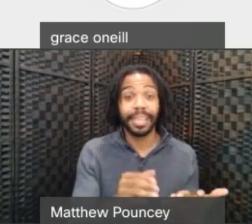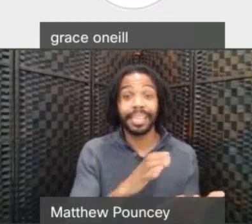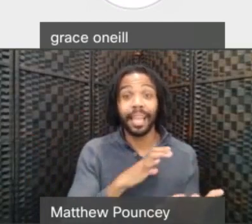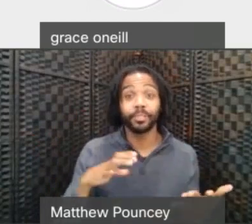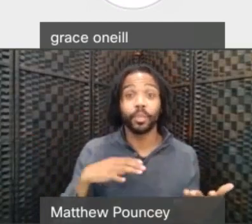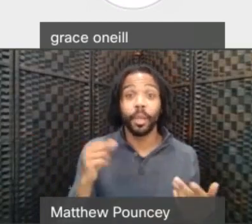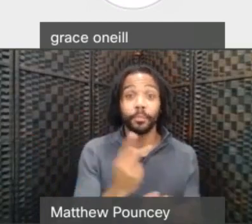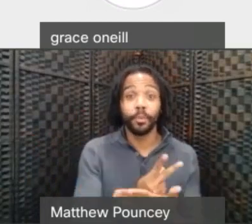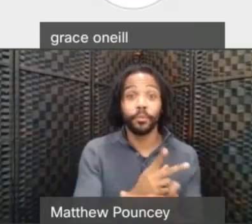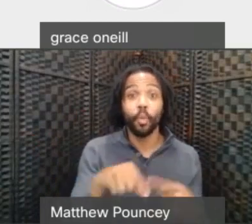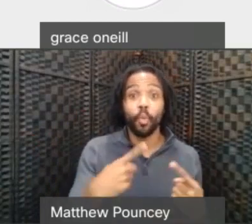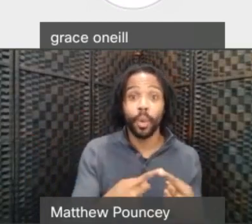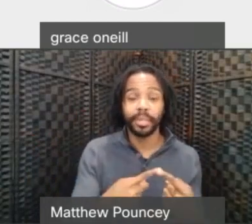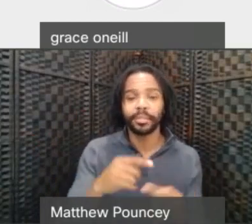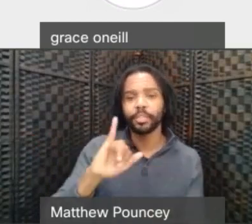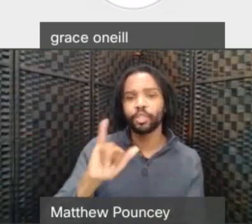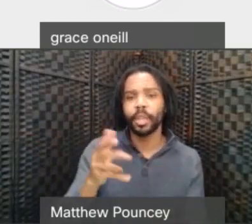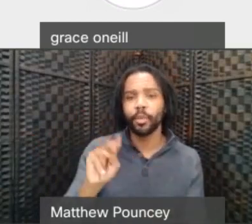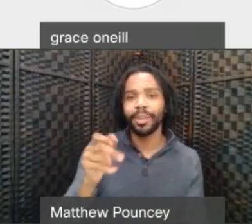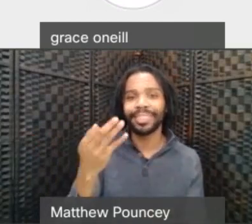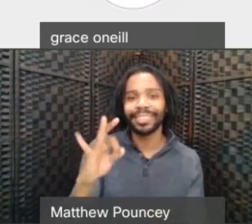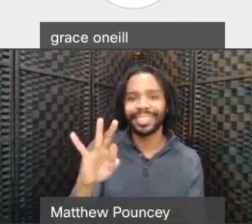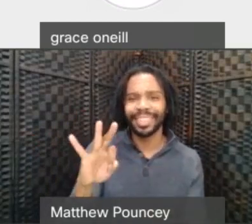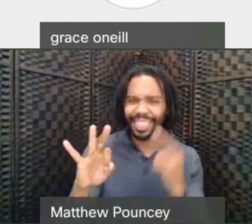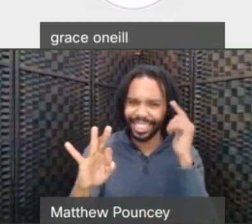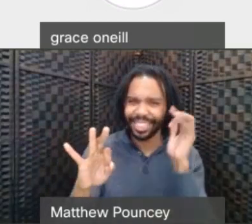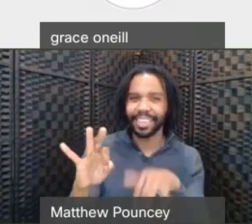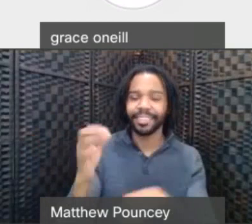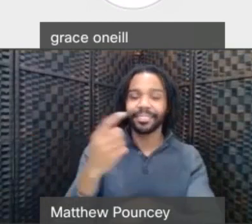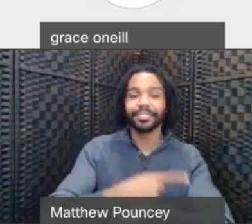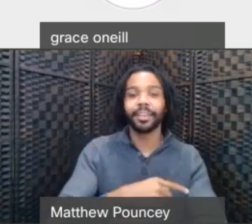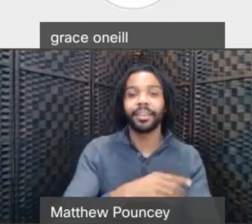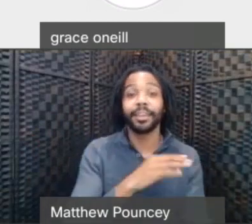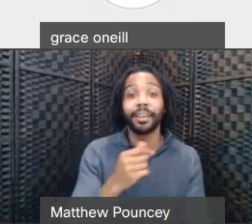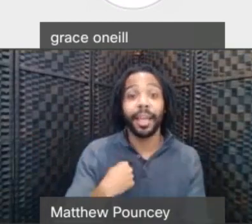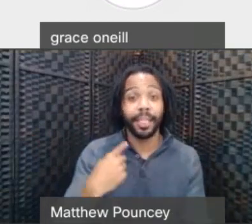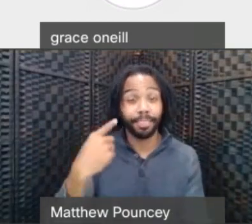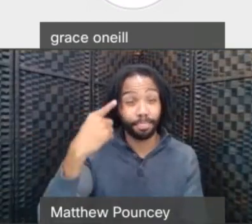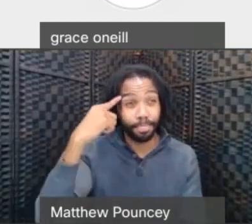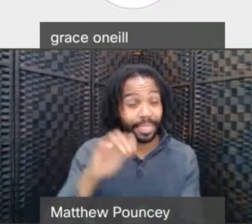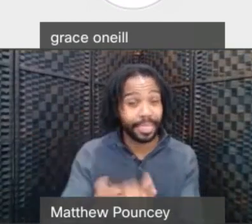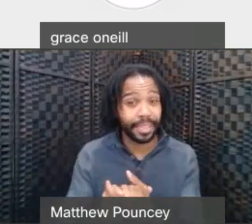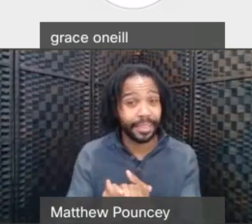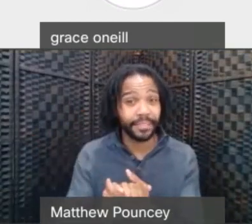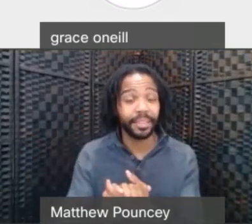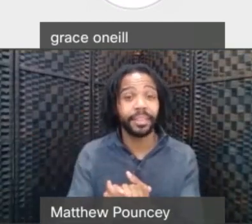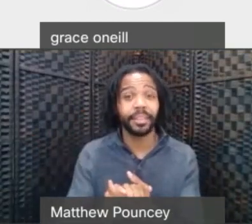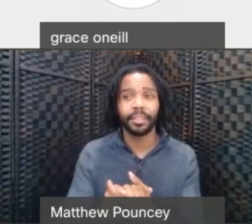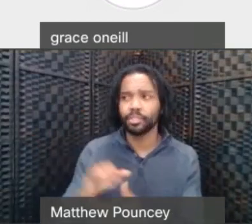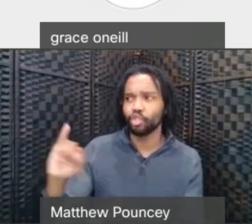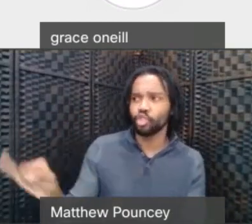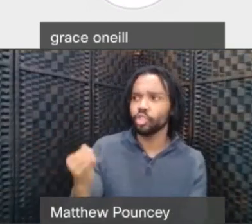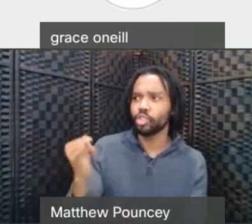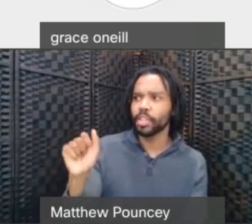by January 19th, I think the date is. And I believe, and Jared would know